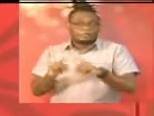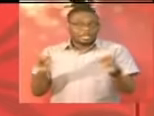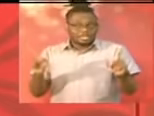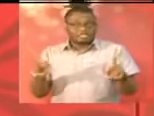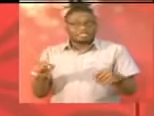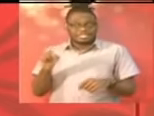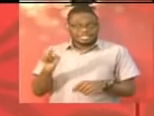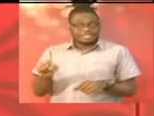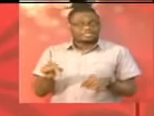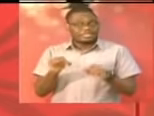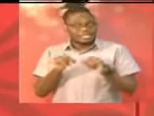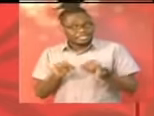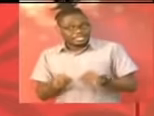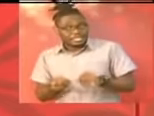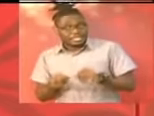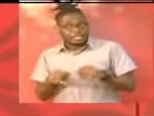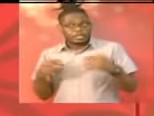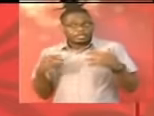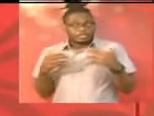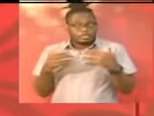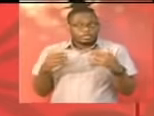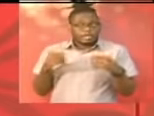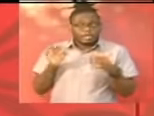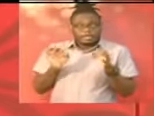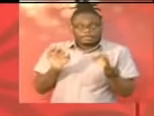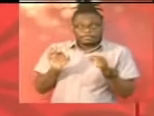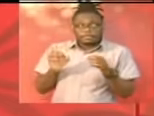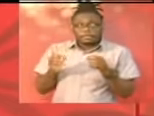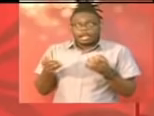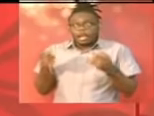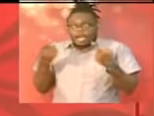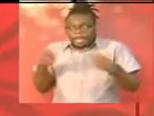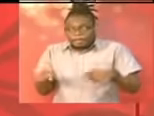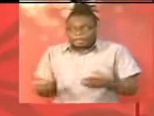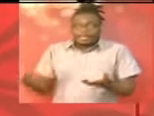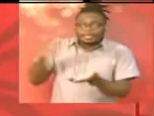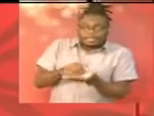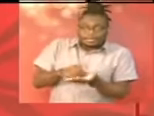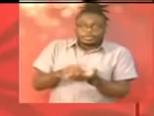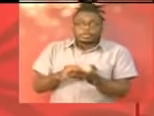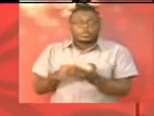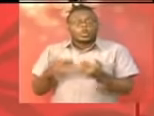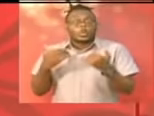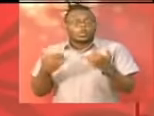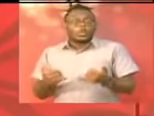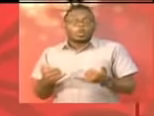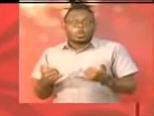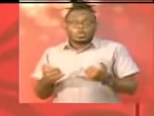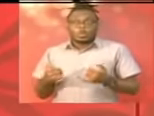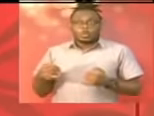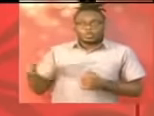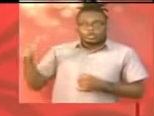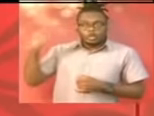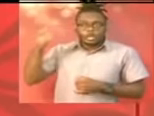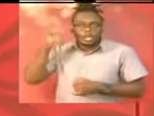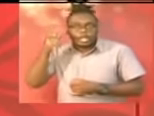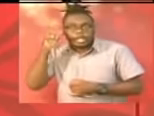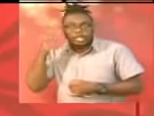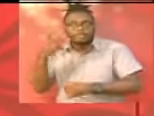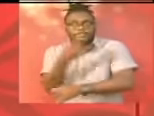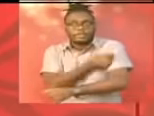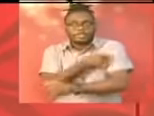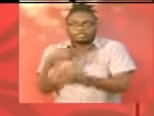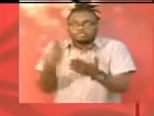reinfected. But then came the great news that vaccines were coming. Having immersed myself in research over